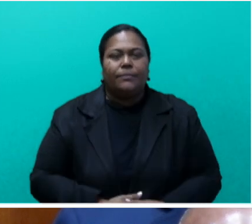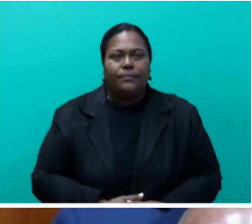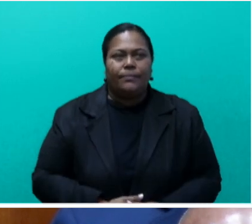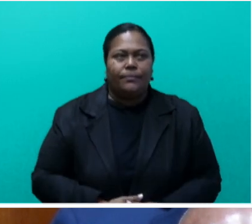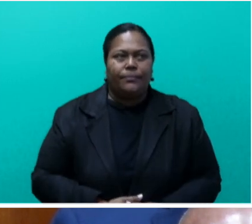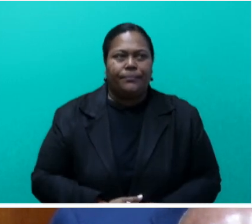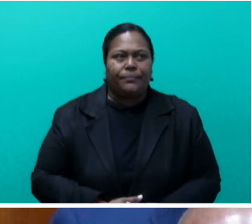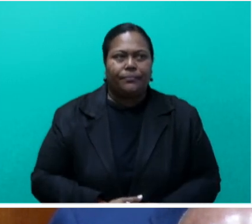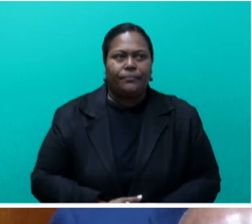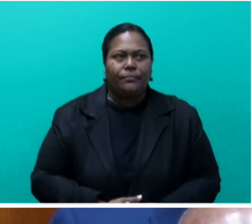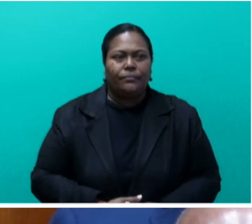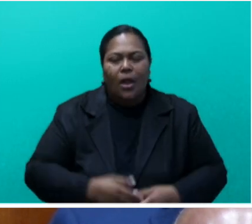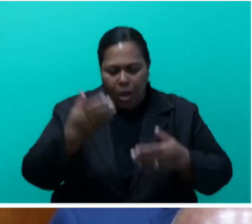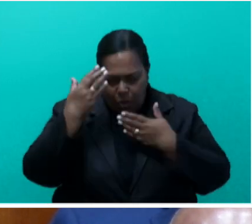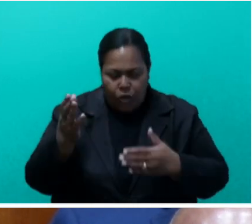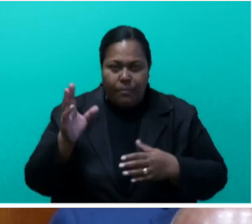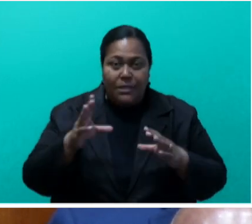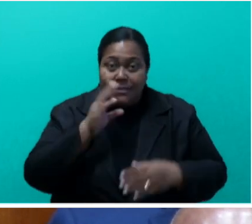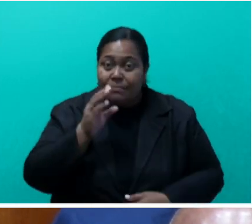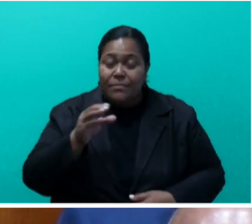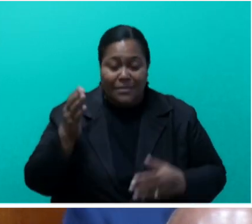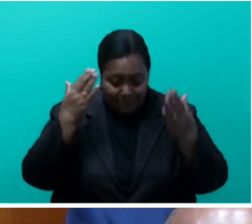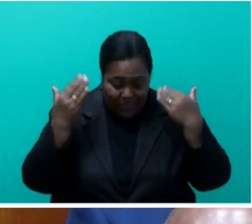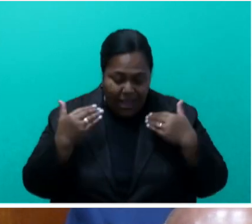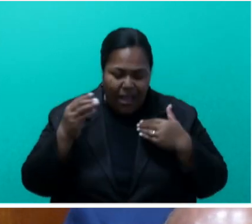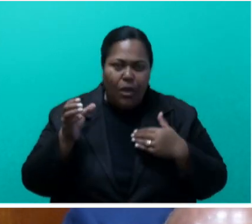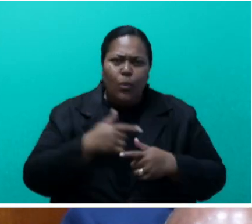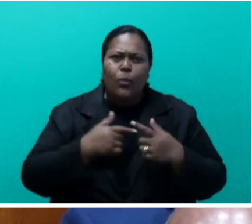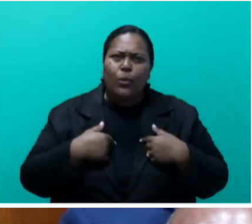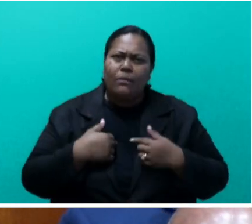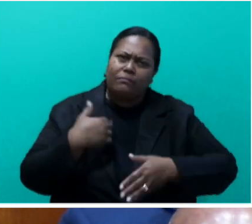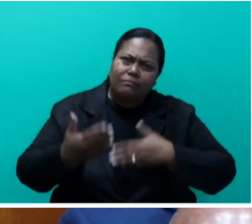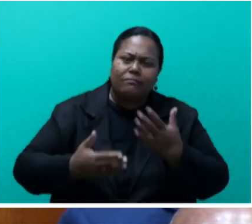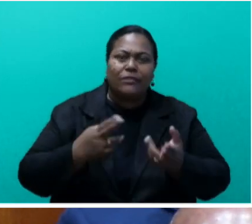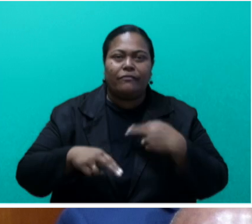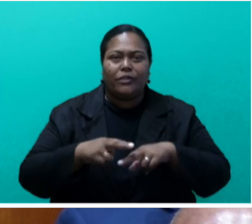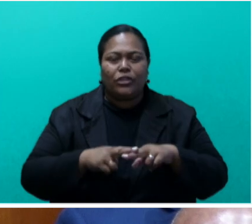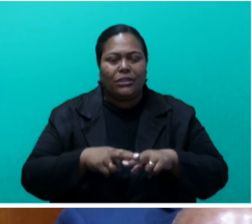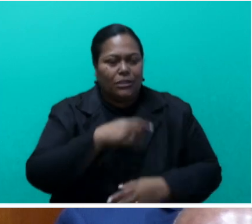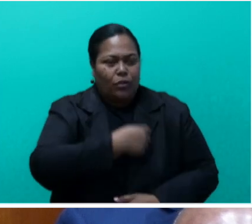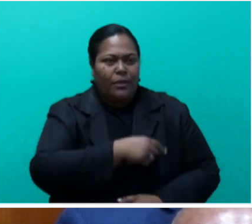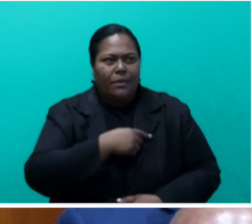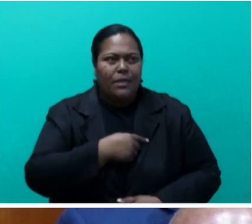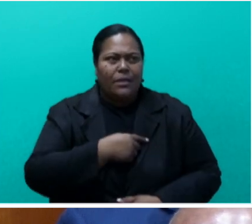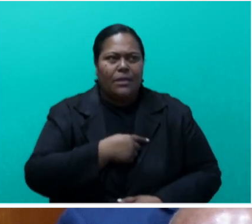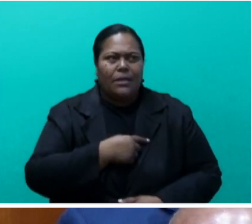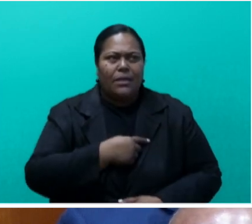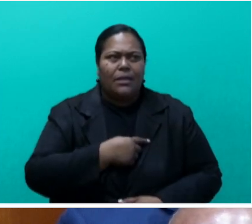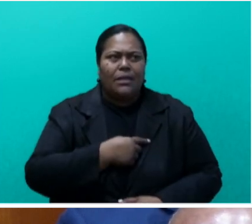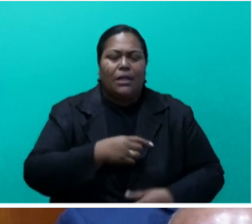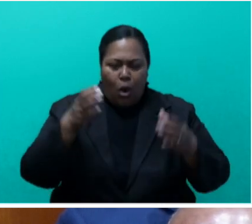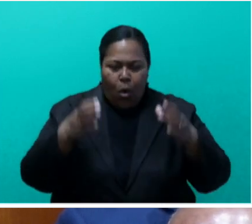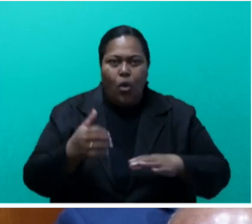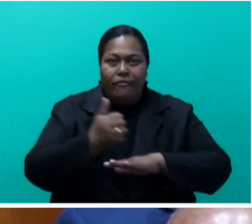Furthermore, Honorable Speaker, we underscored Fiji's commitment to our continued work on a whole-of-government, evidence-based and transformative